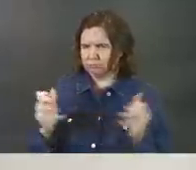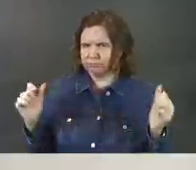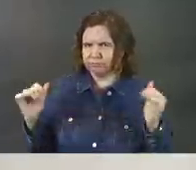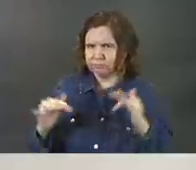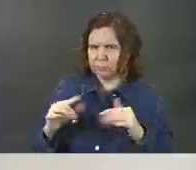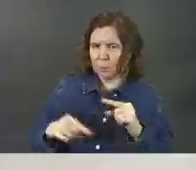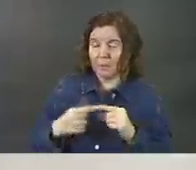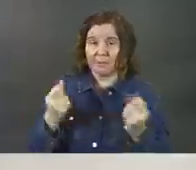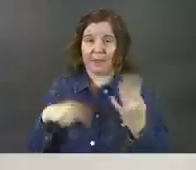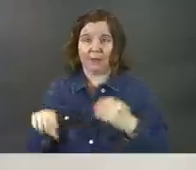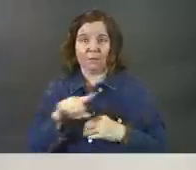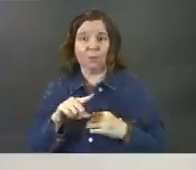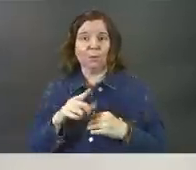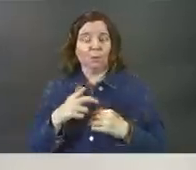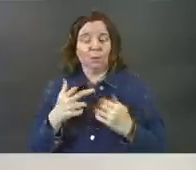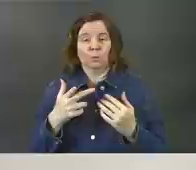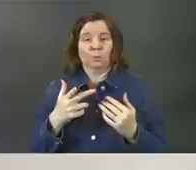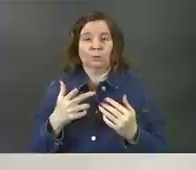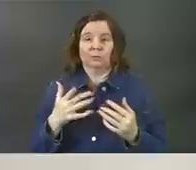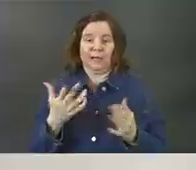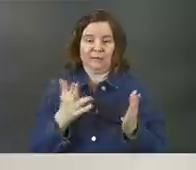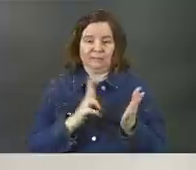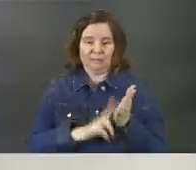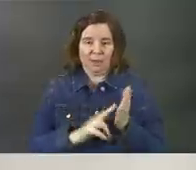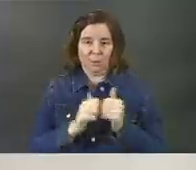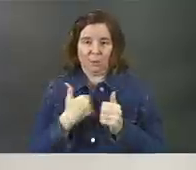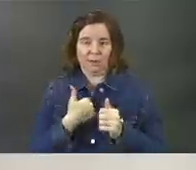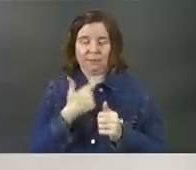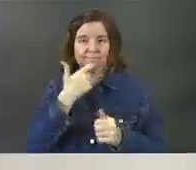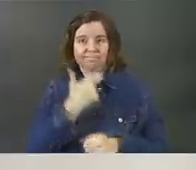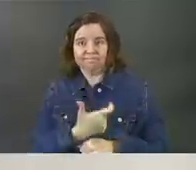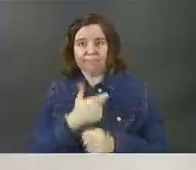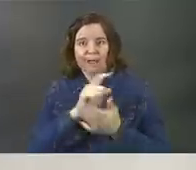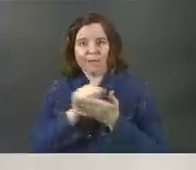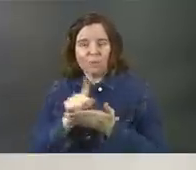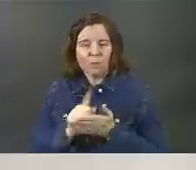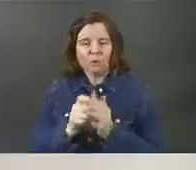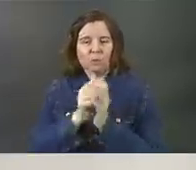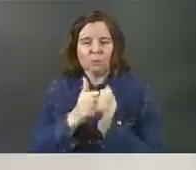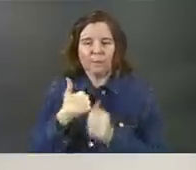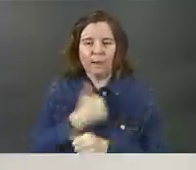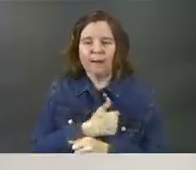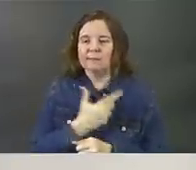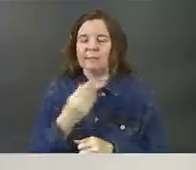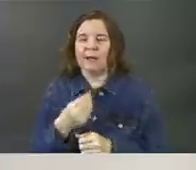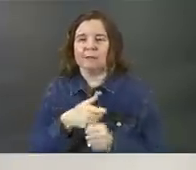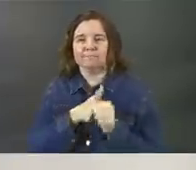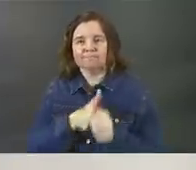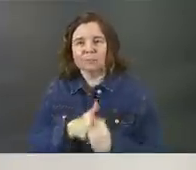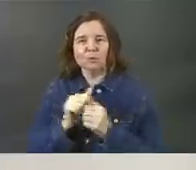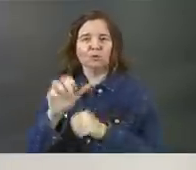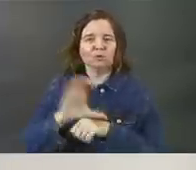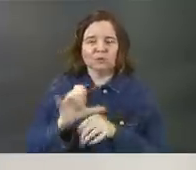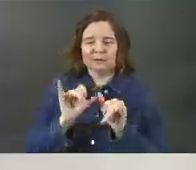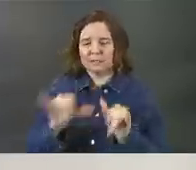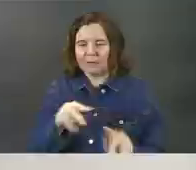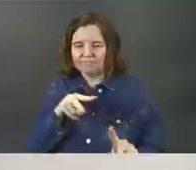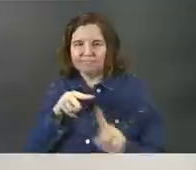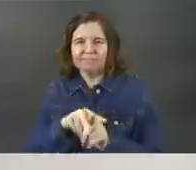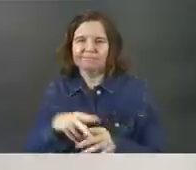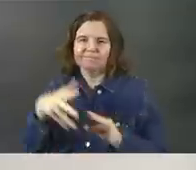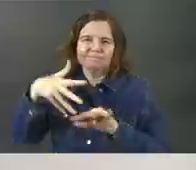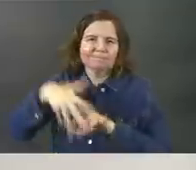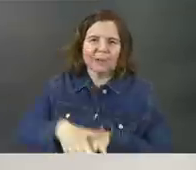So many of you guys have been signing on with us every single week and doing worship with us and just tracking with the church and staying plugged in,